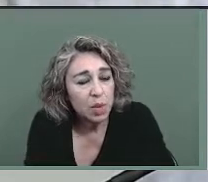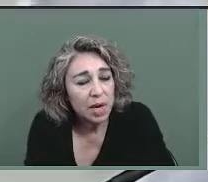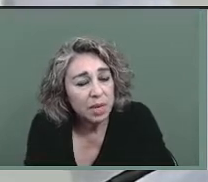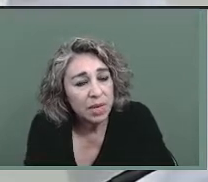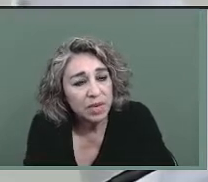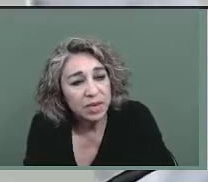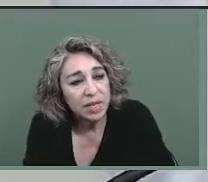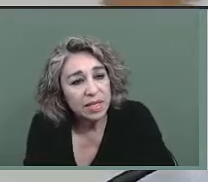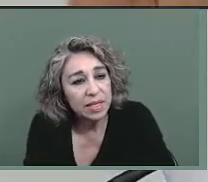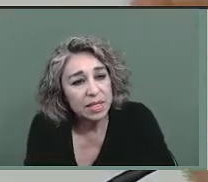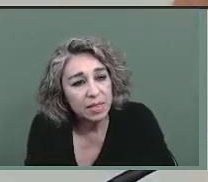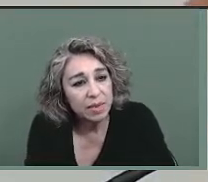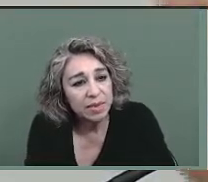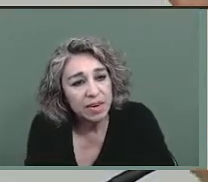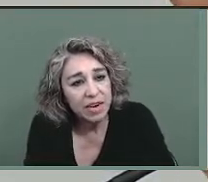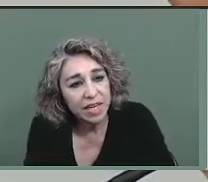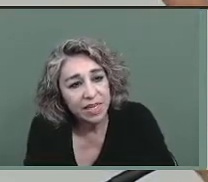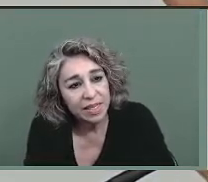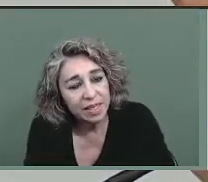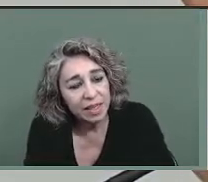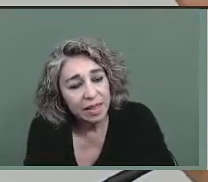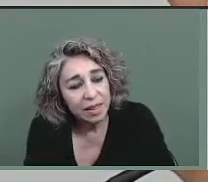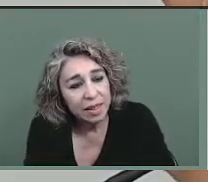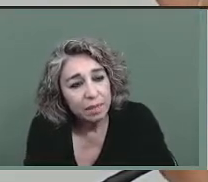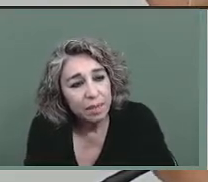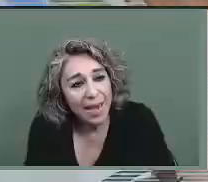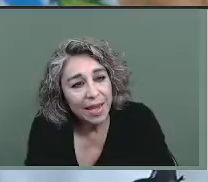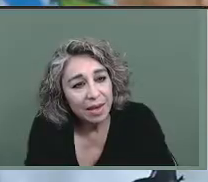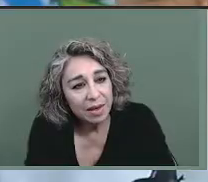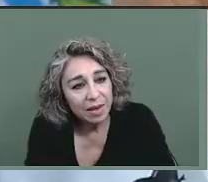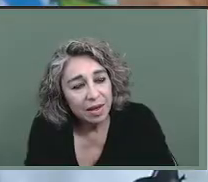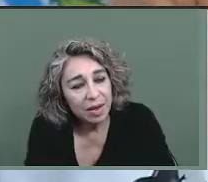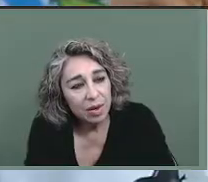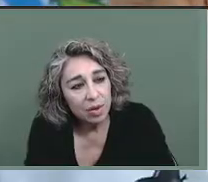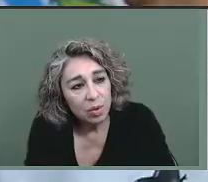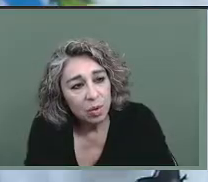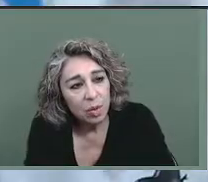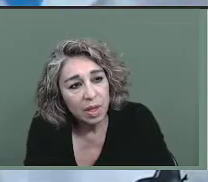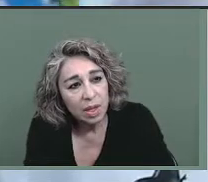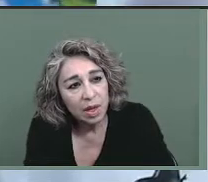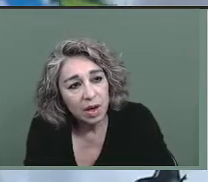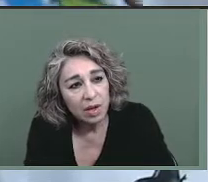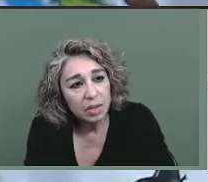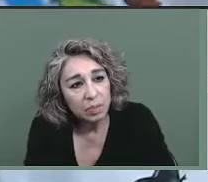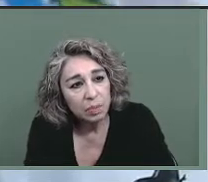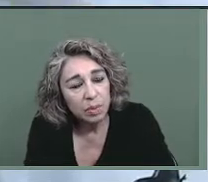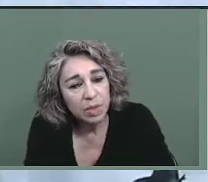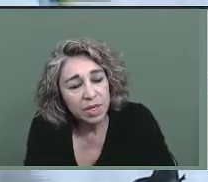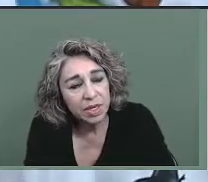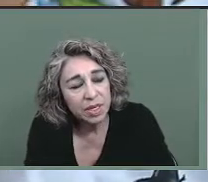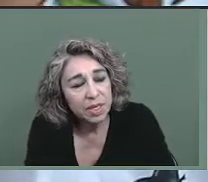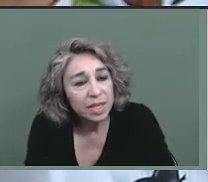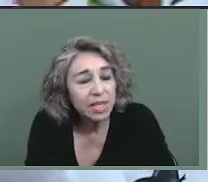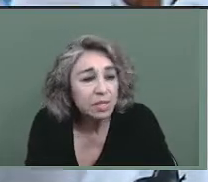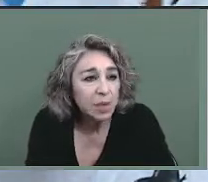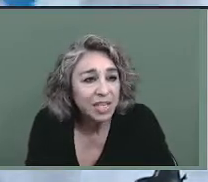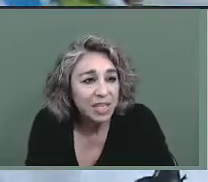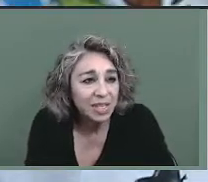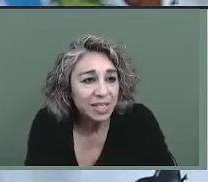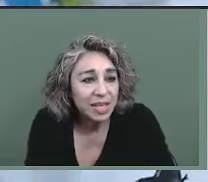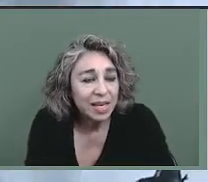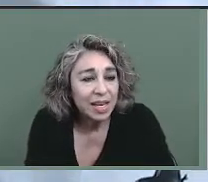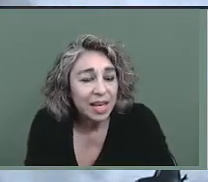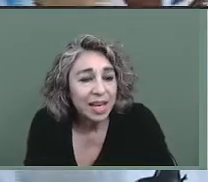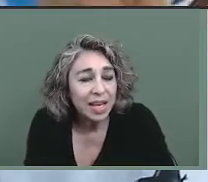since we're going to be doing this system of internet, the bank will also put these